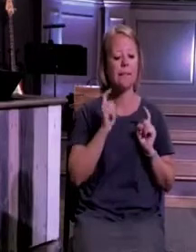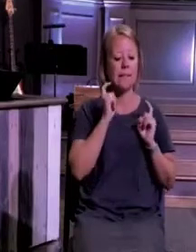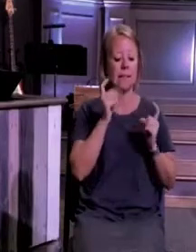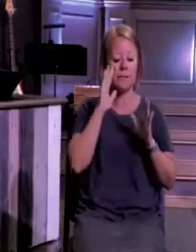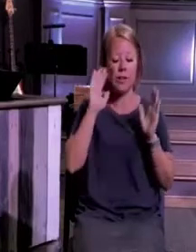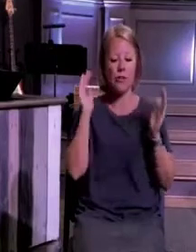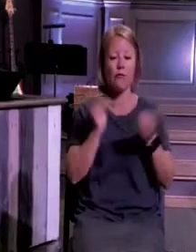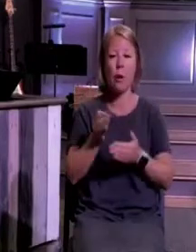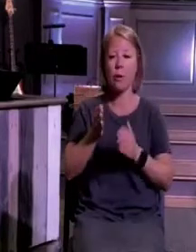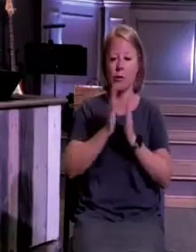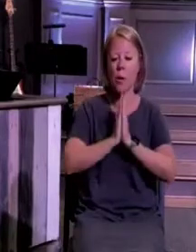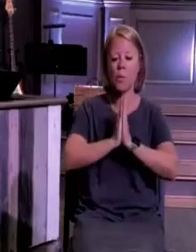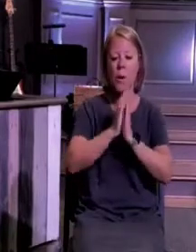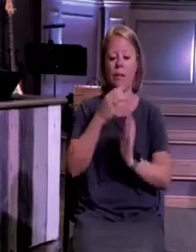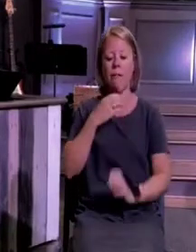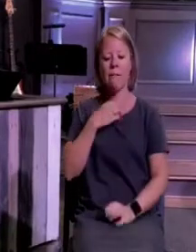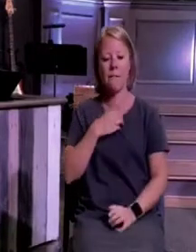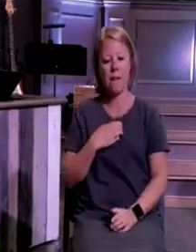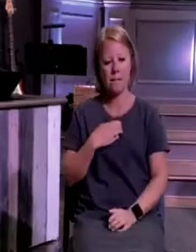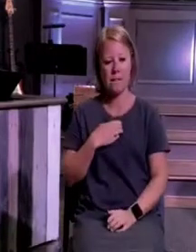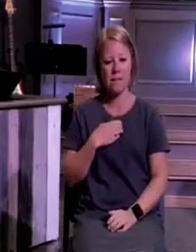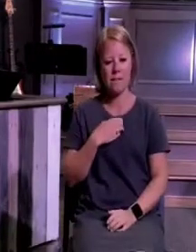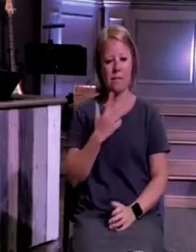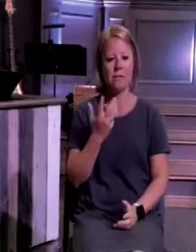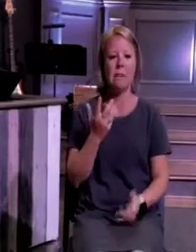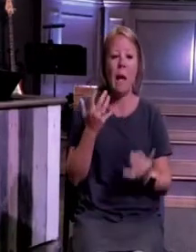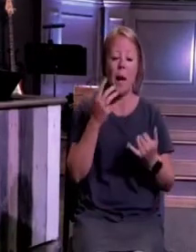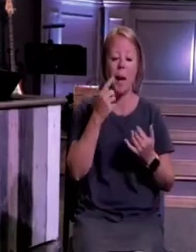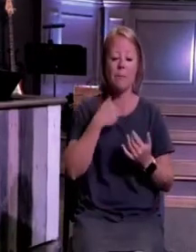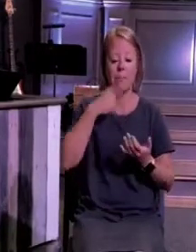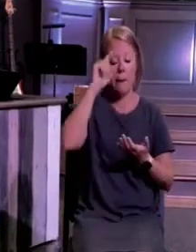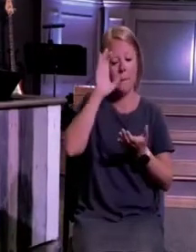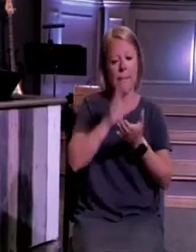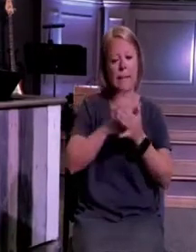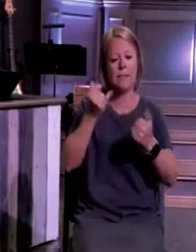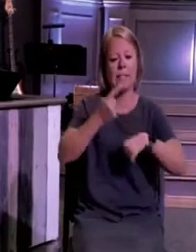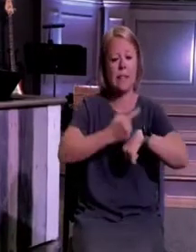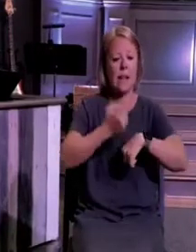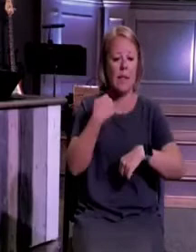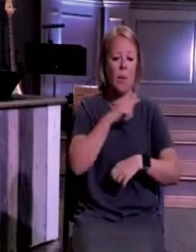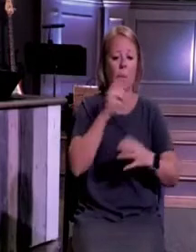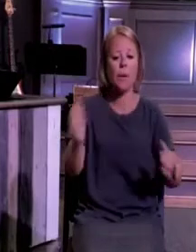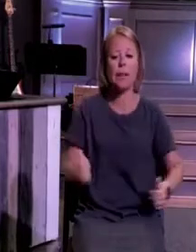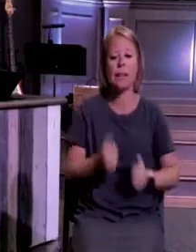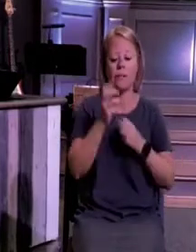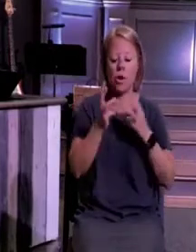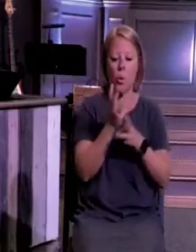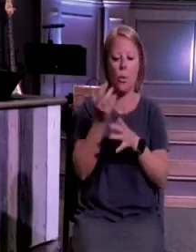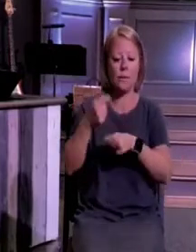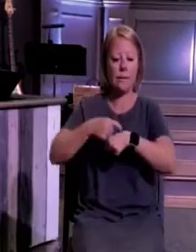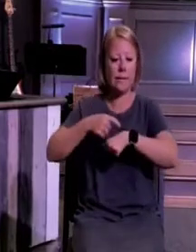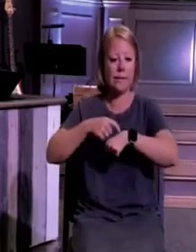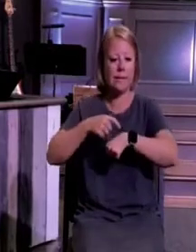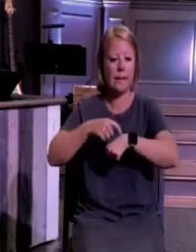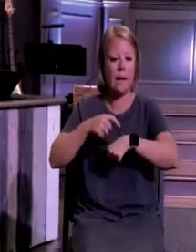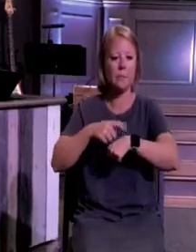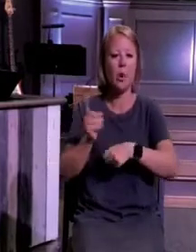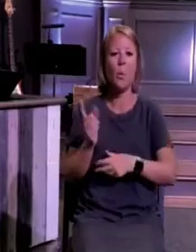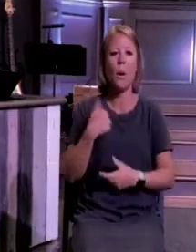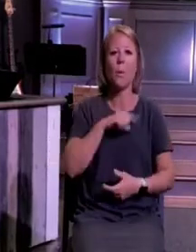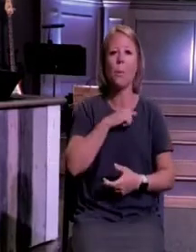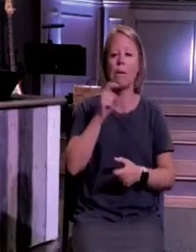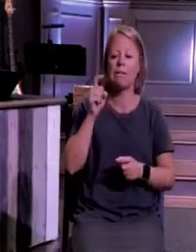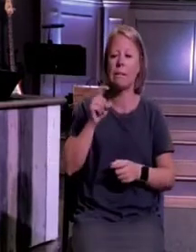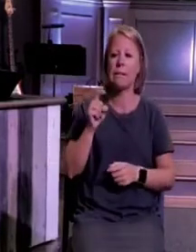of prayer and fasting. I believe that today, ladies and gentlemen, that we're living in a world and a time to where we need to